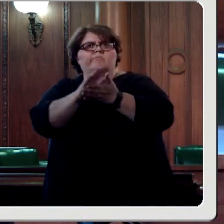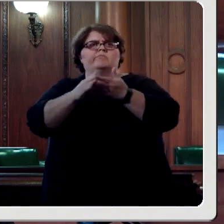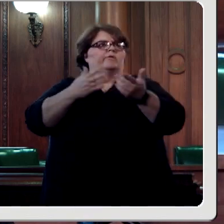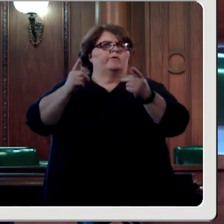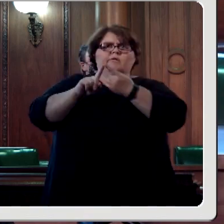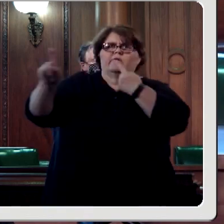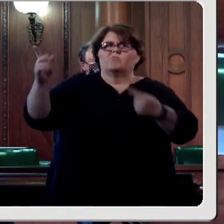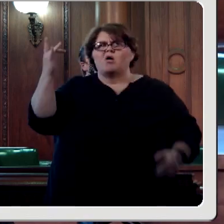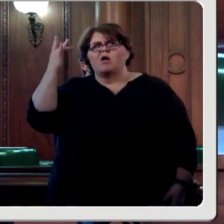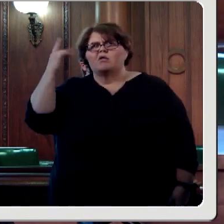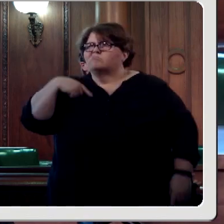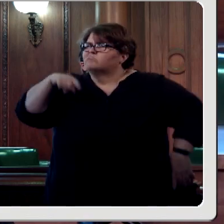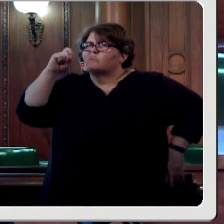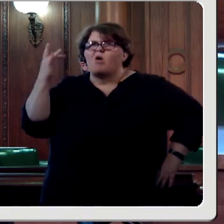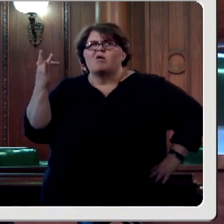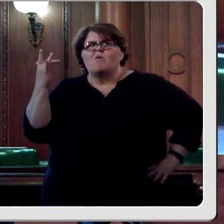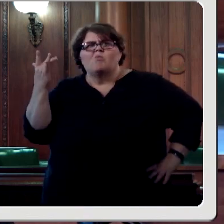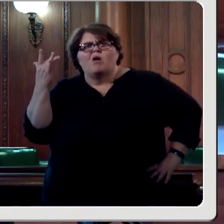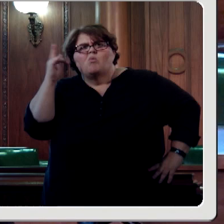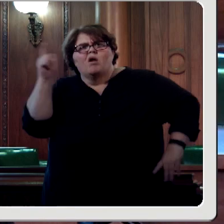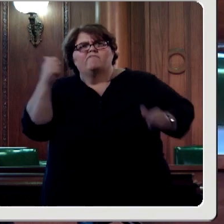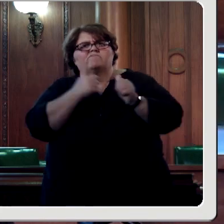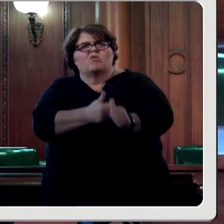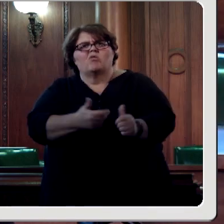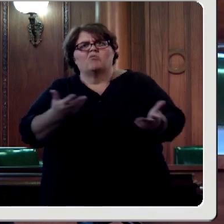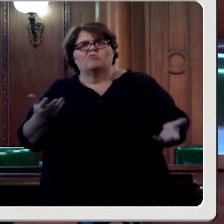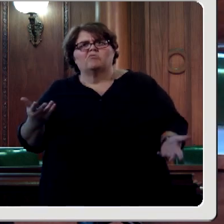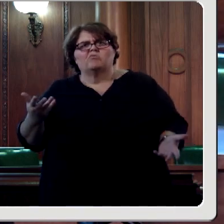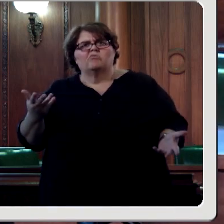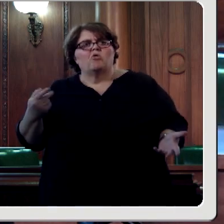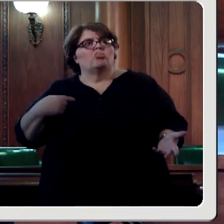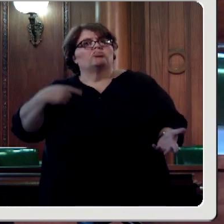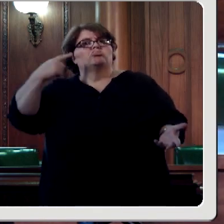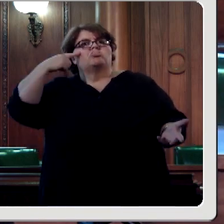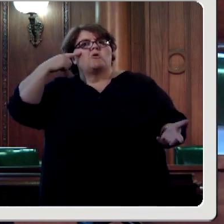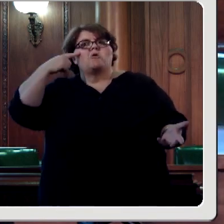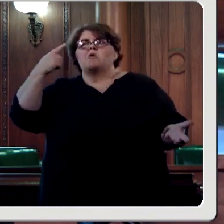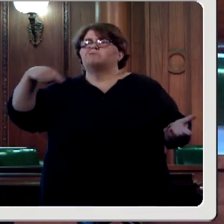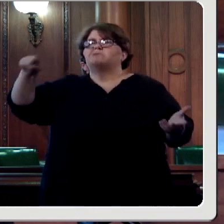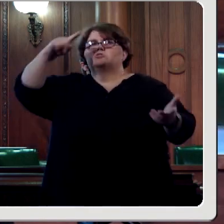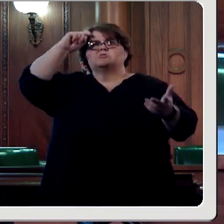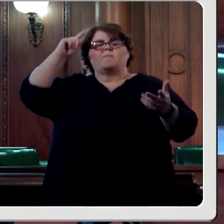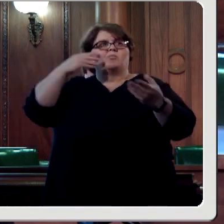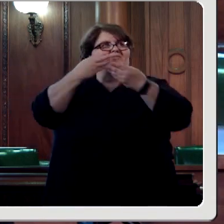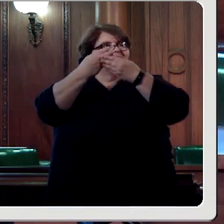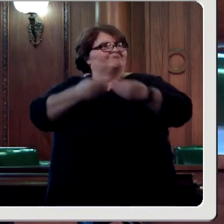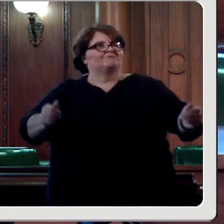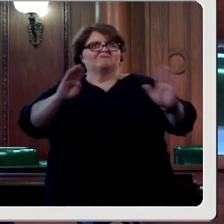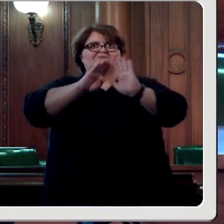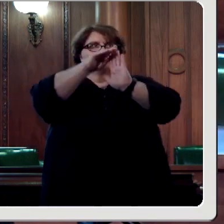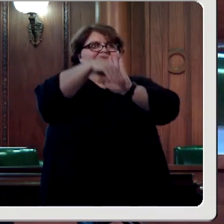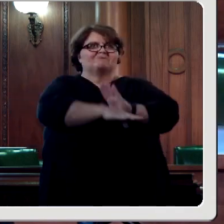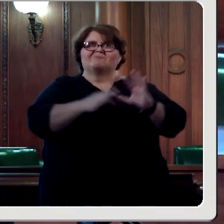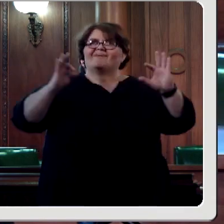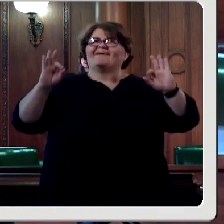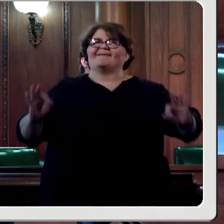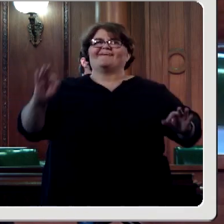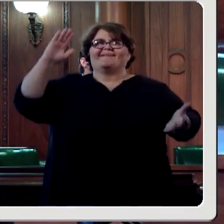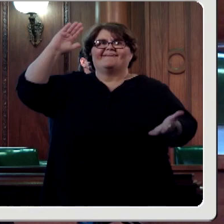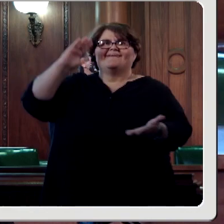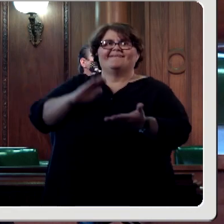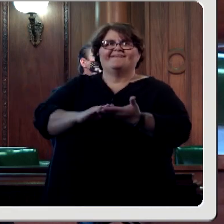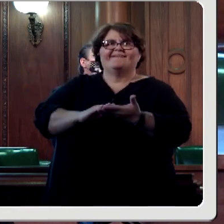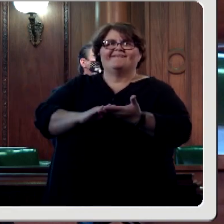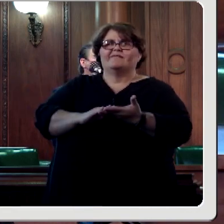gone away with the warmer weather in the summer. This is a virus that will not go away in the colder weather of the winter. Right now,